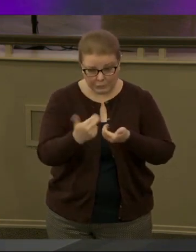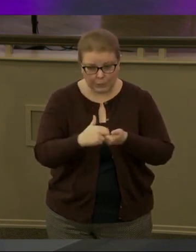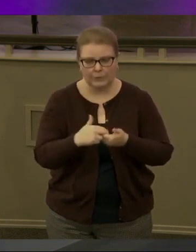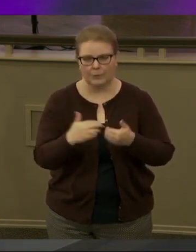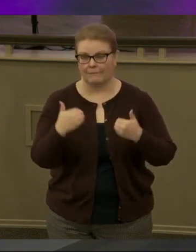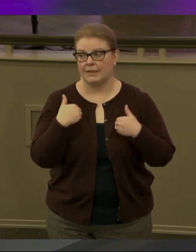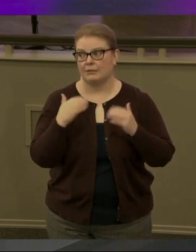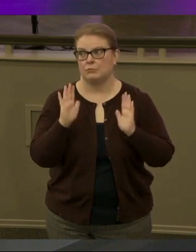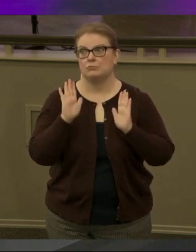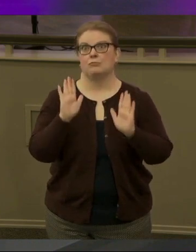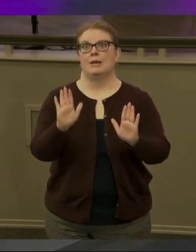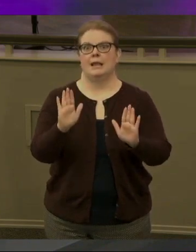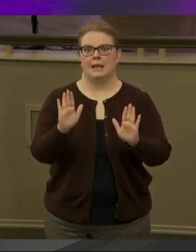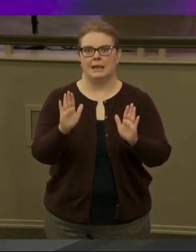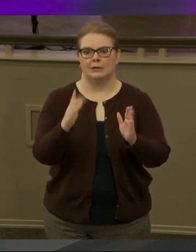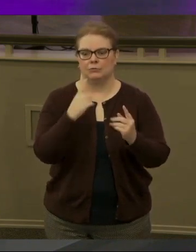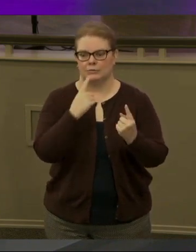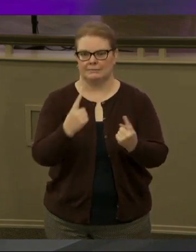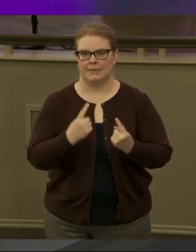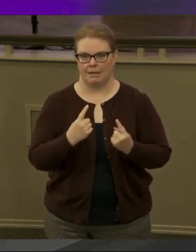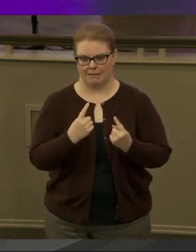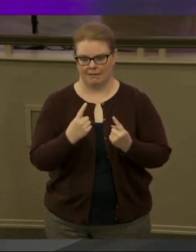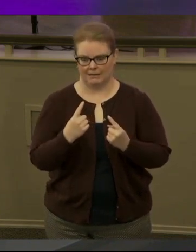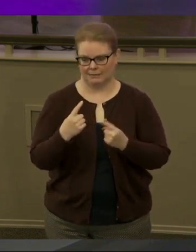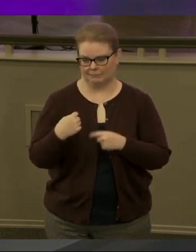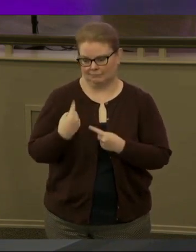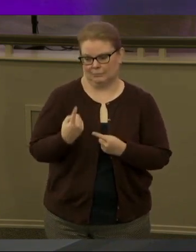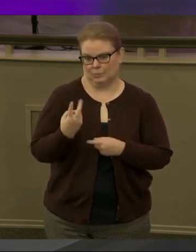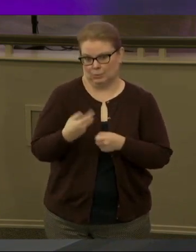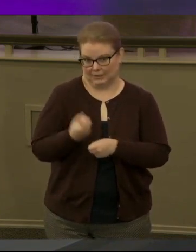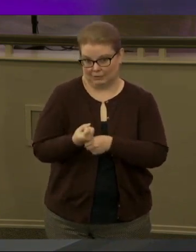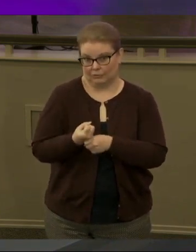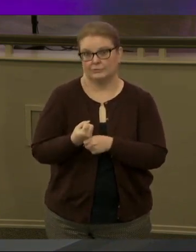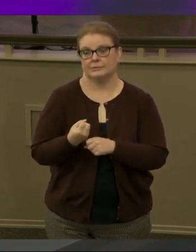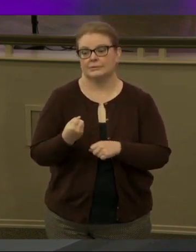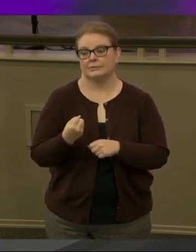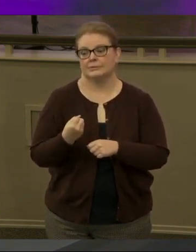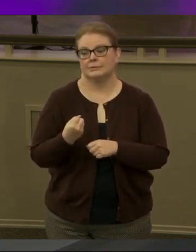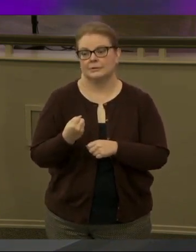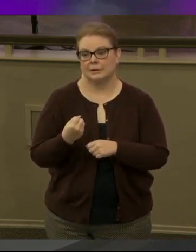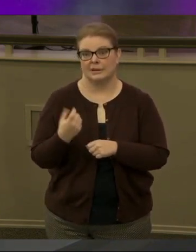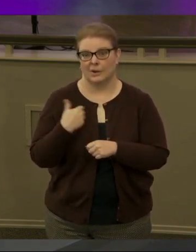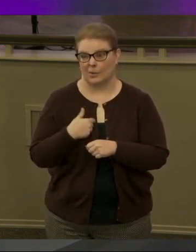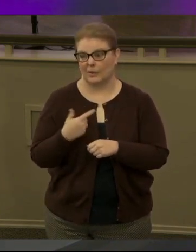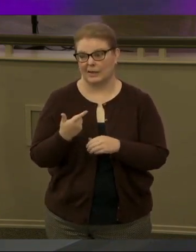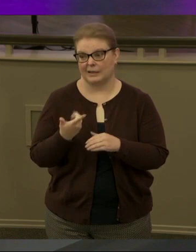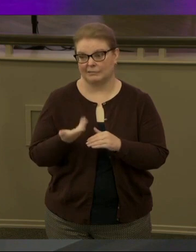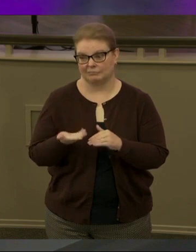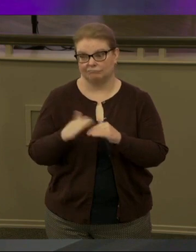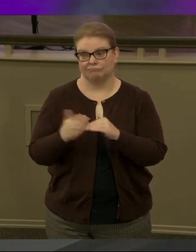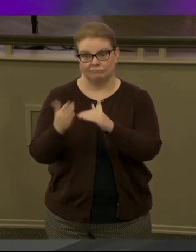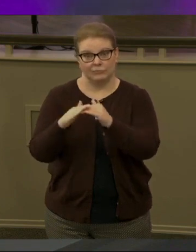a great response in the past, and every year we about double our